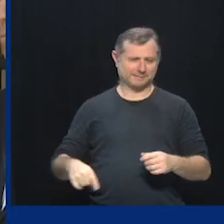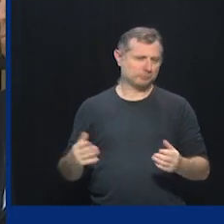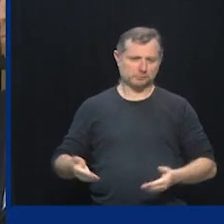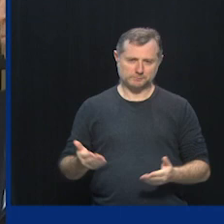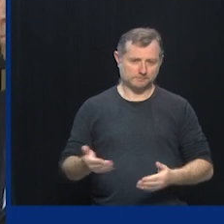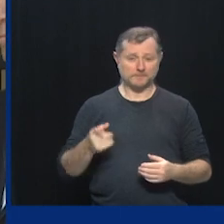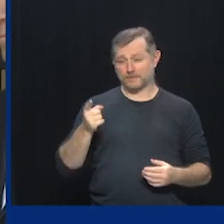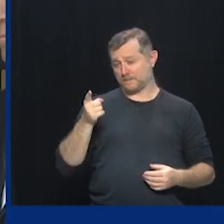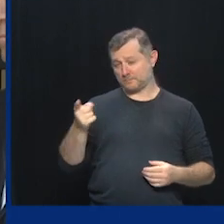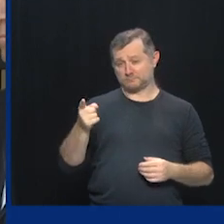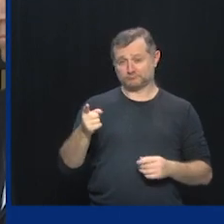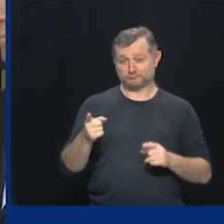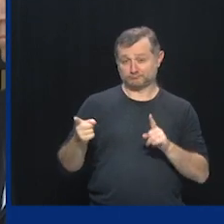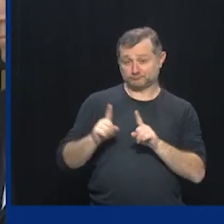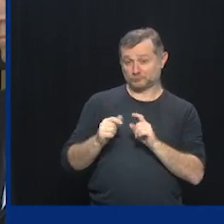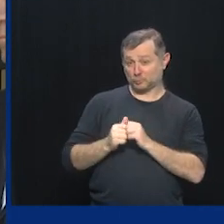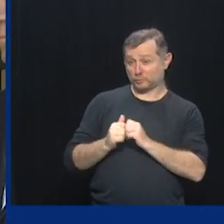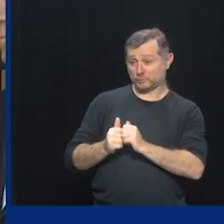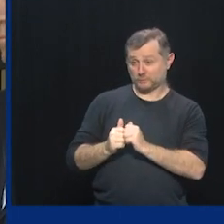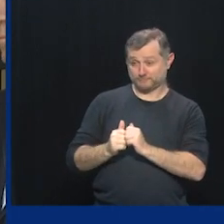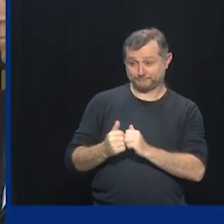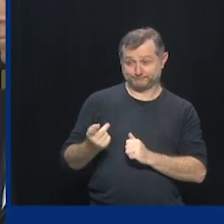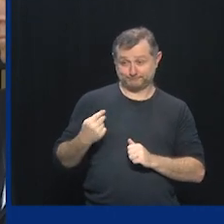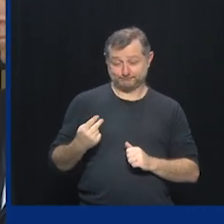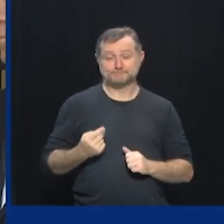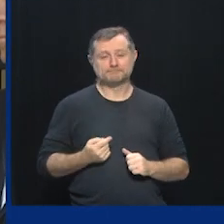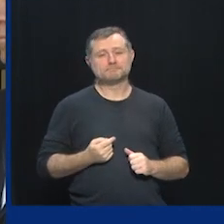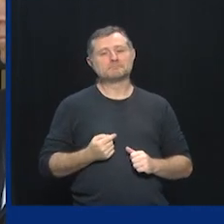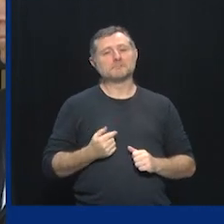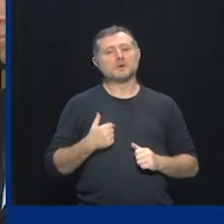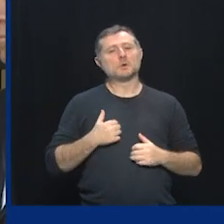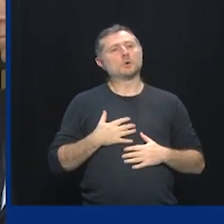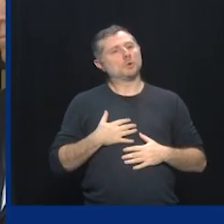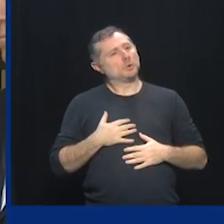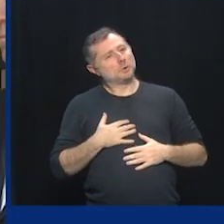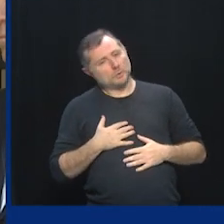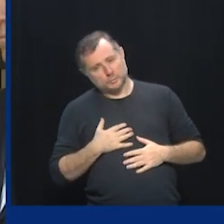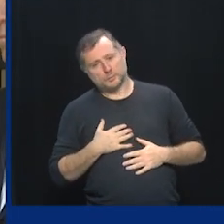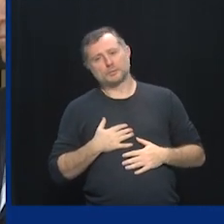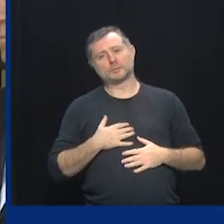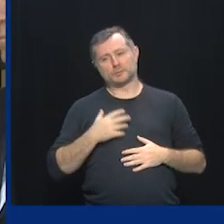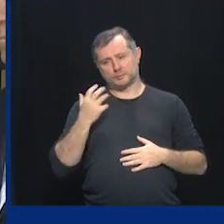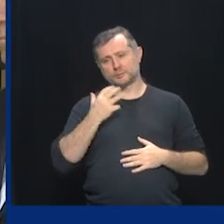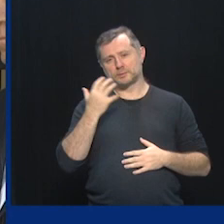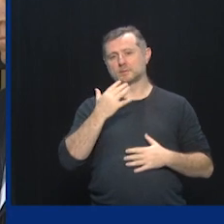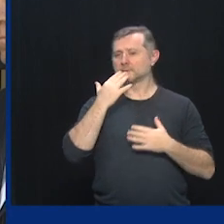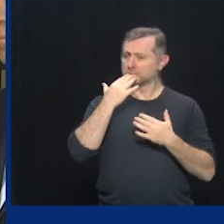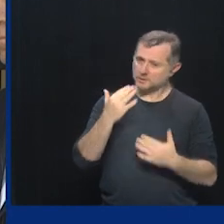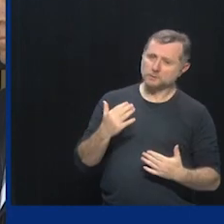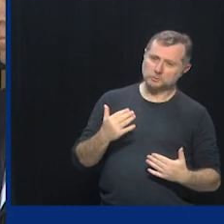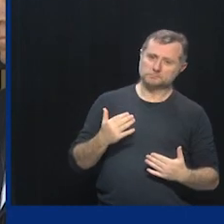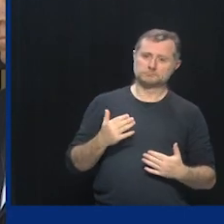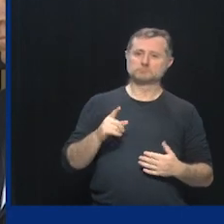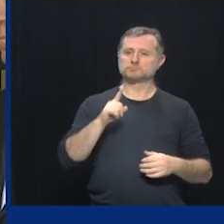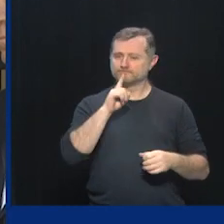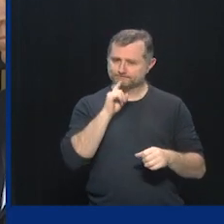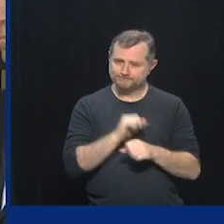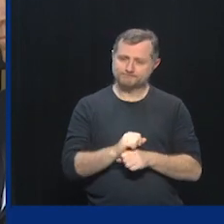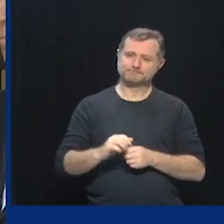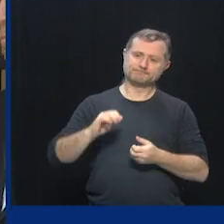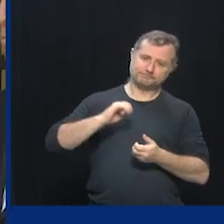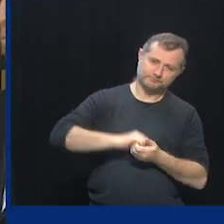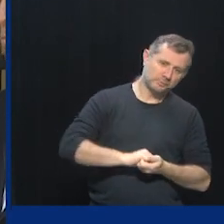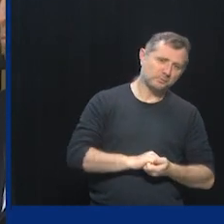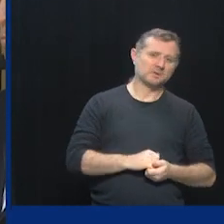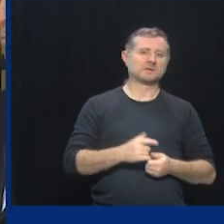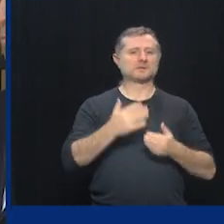today means so much to all of us. Thank you for this partnership. I want to thank our President